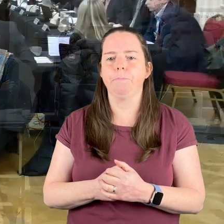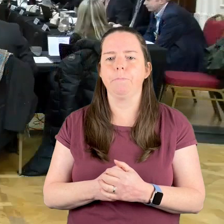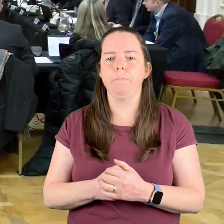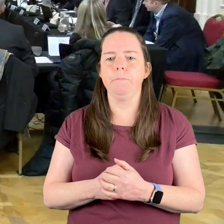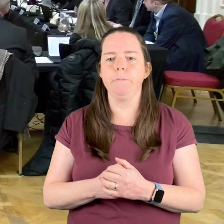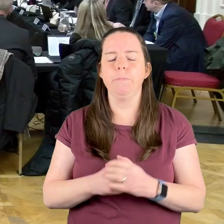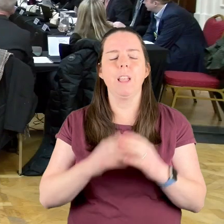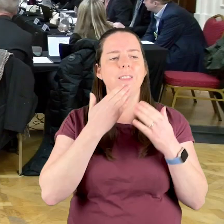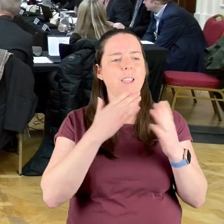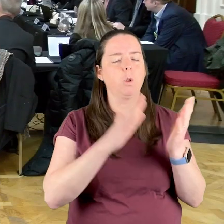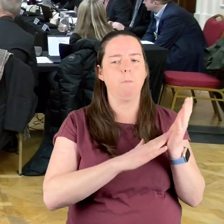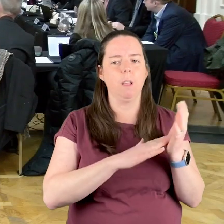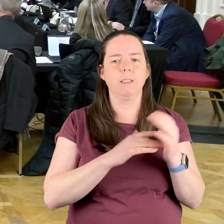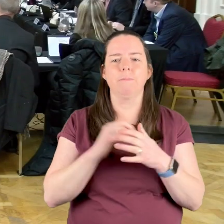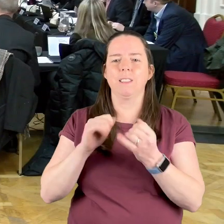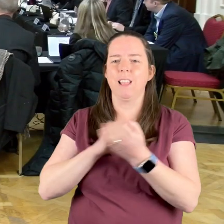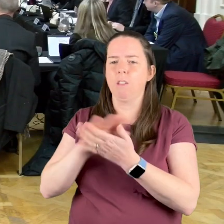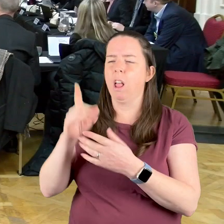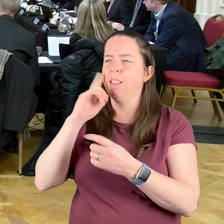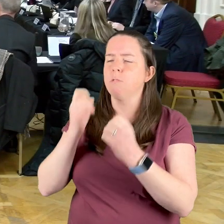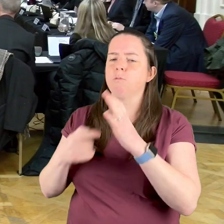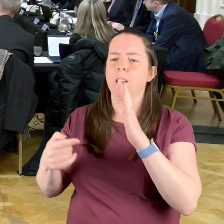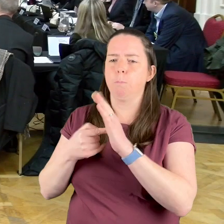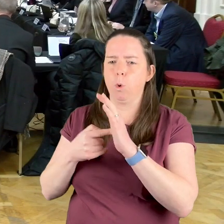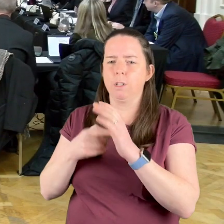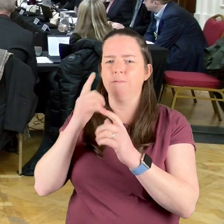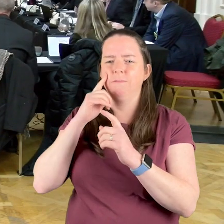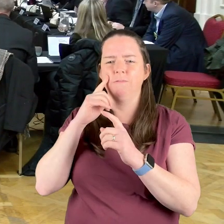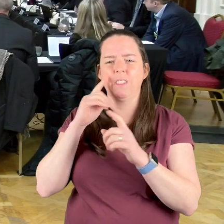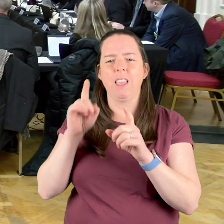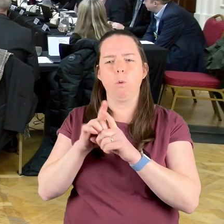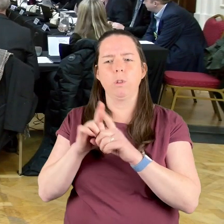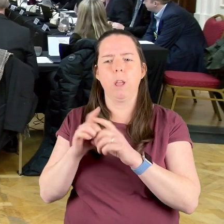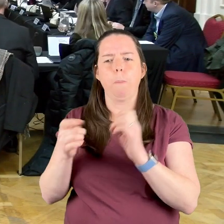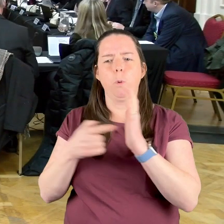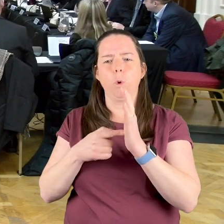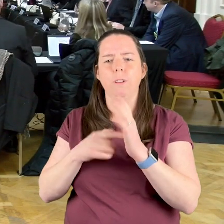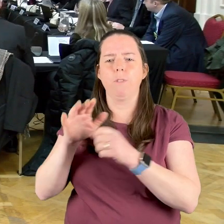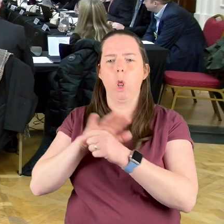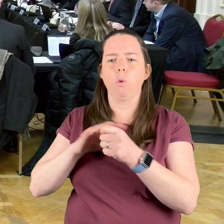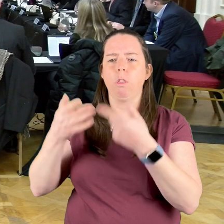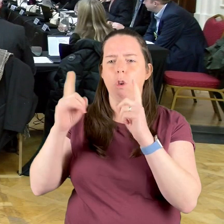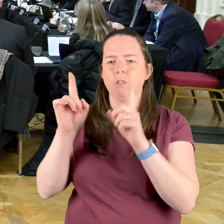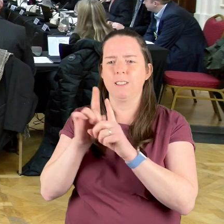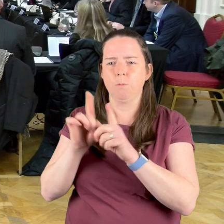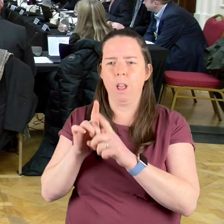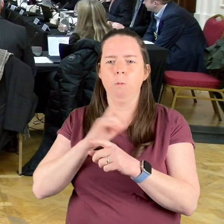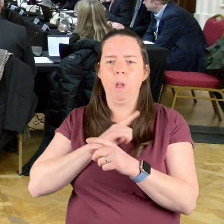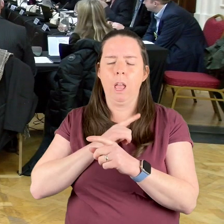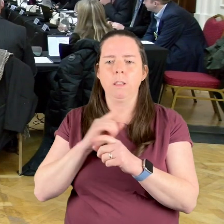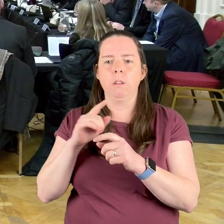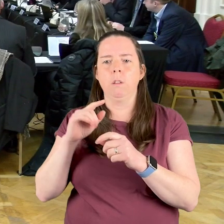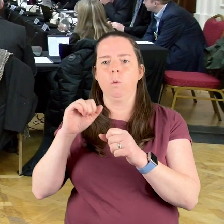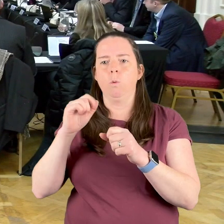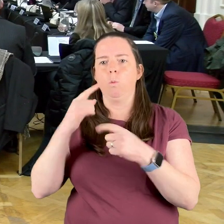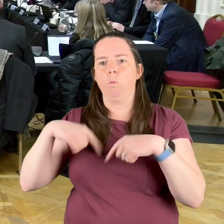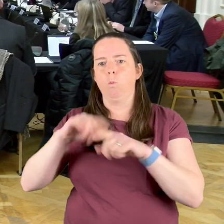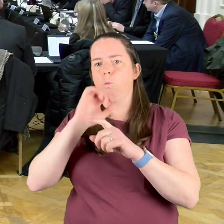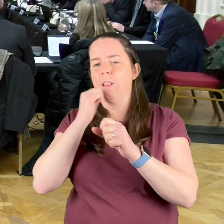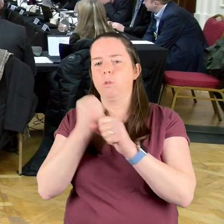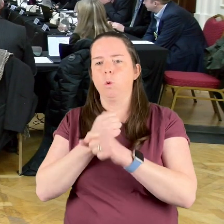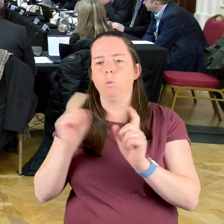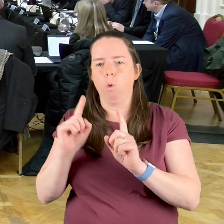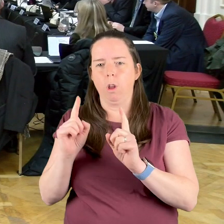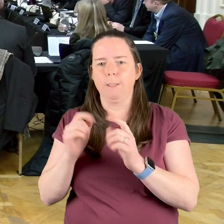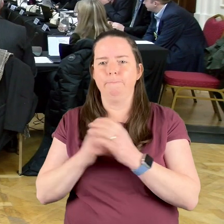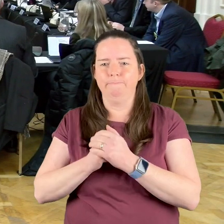Sarah. So I think that's really important. I also think that's important for local authorities as well, because what we will be doing is saying, as a partnership, we all commit to that, and how are we